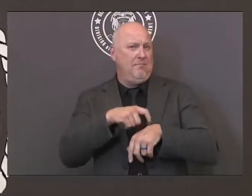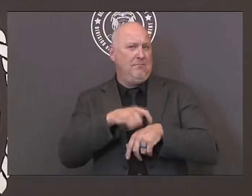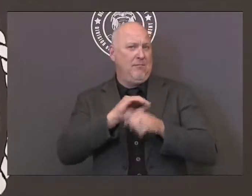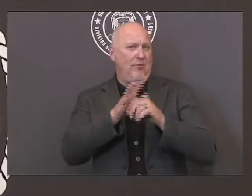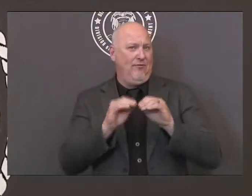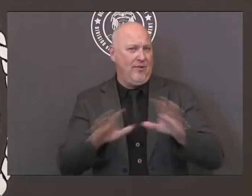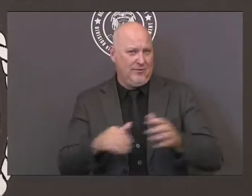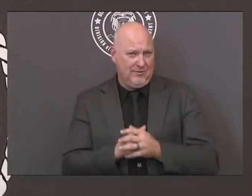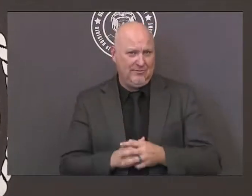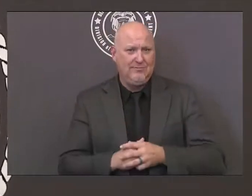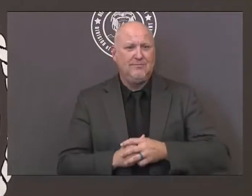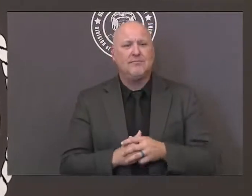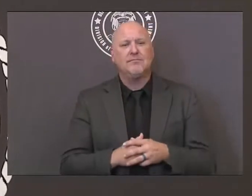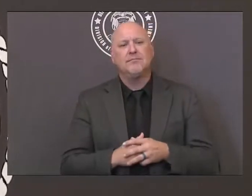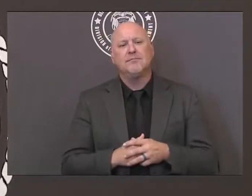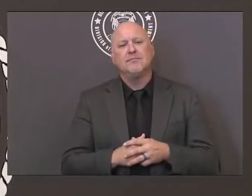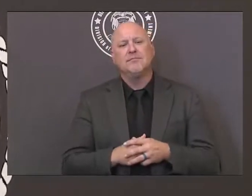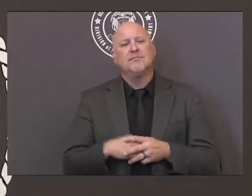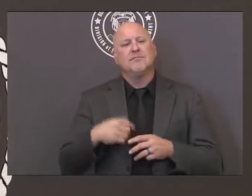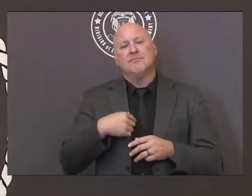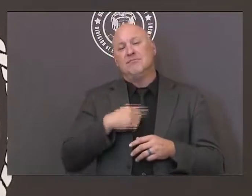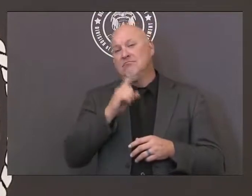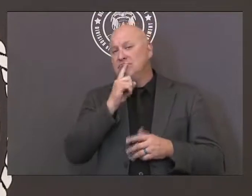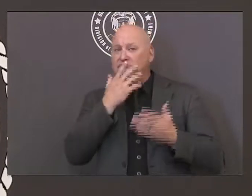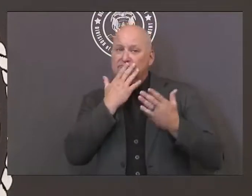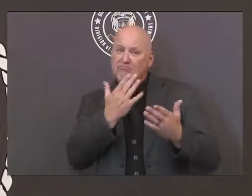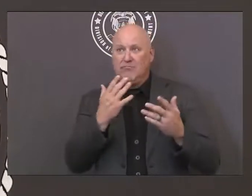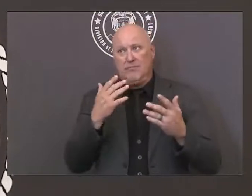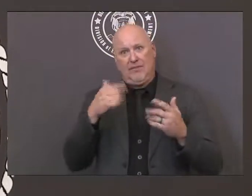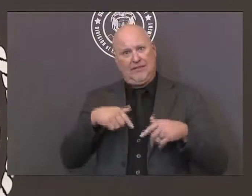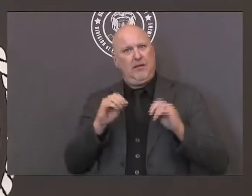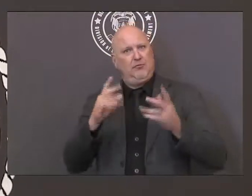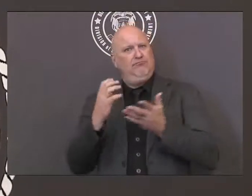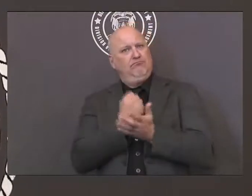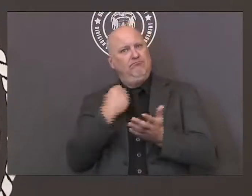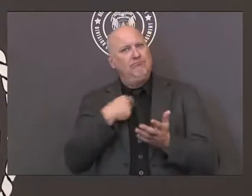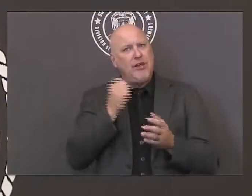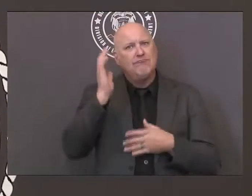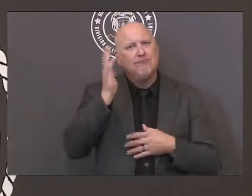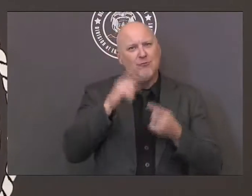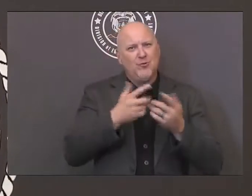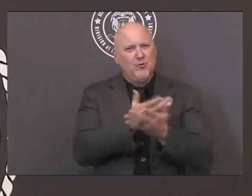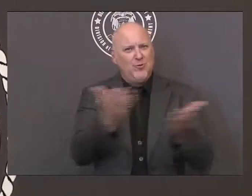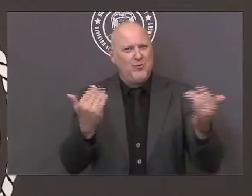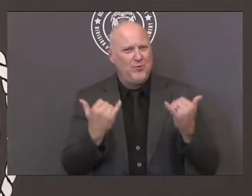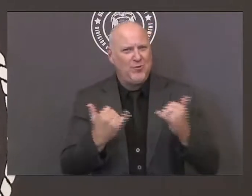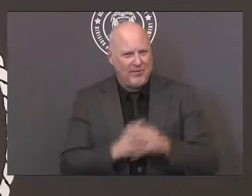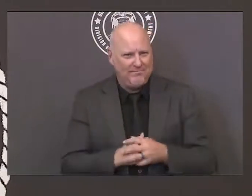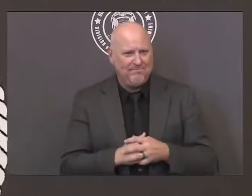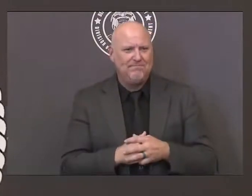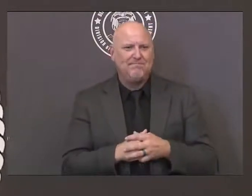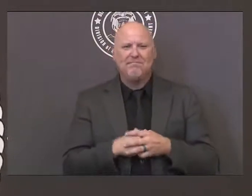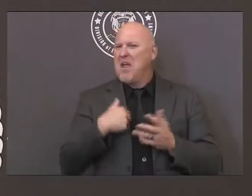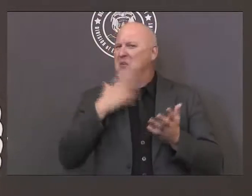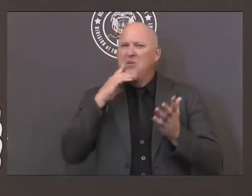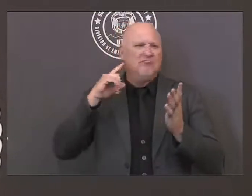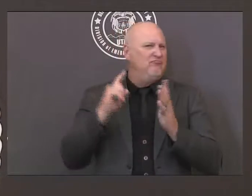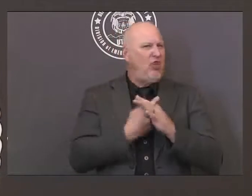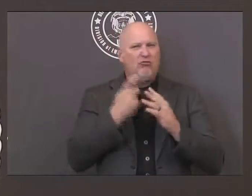the opportunity to be here today and to talk about this. And let's just get right to it.